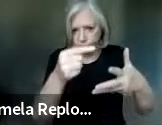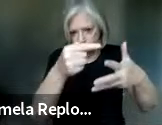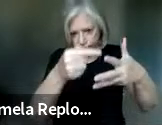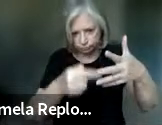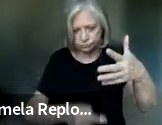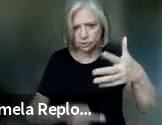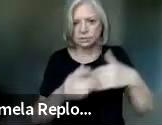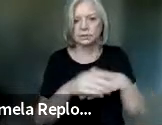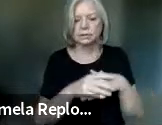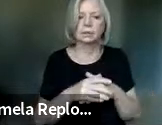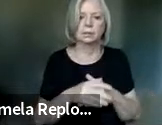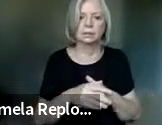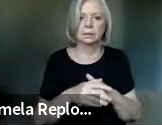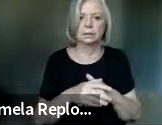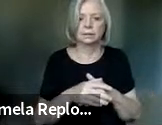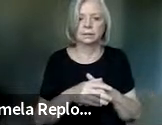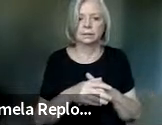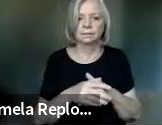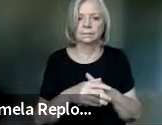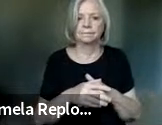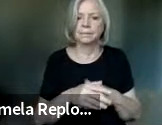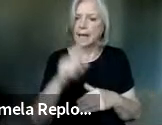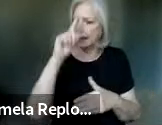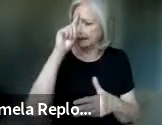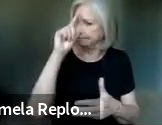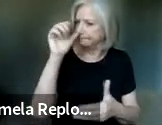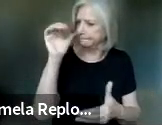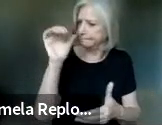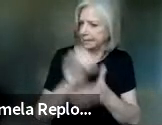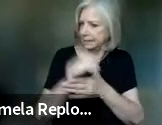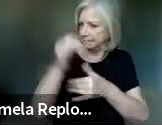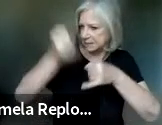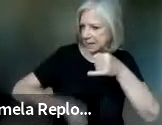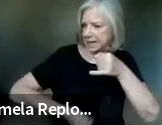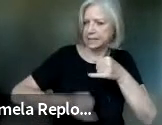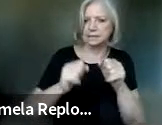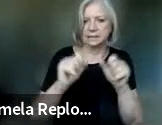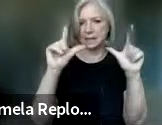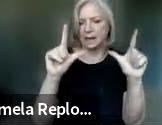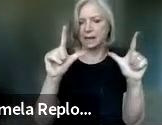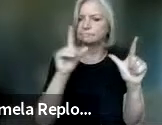going forward. And I believe that's the last slide before the questions.